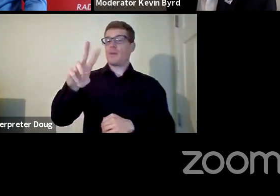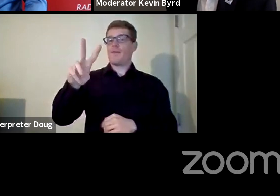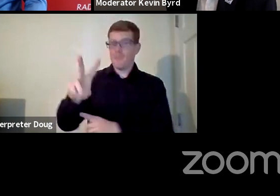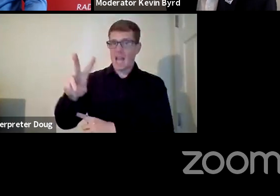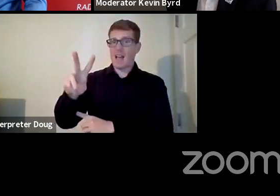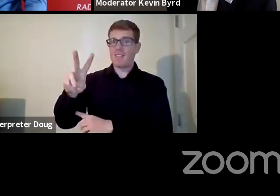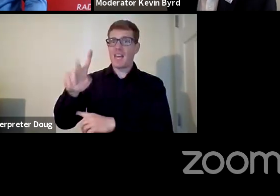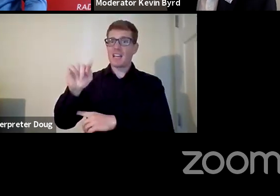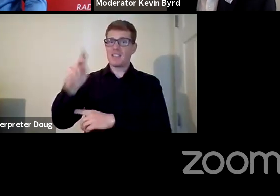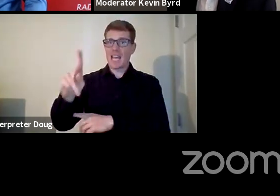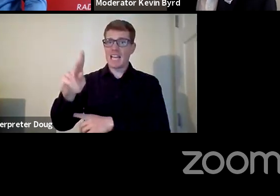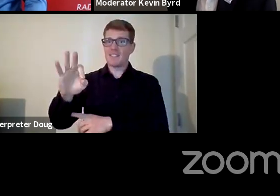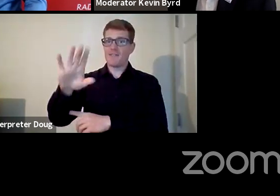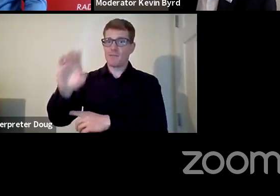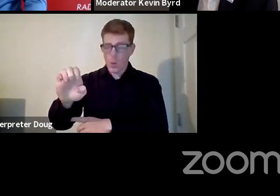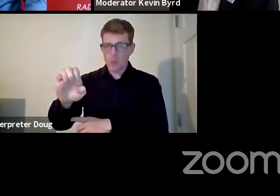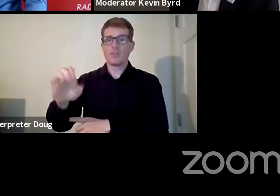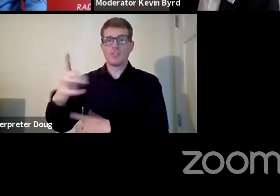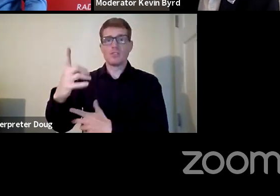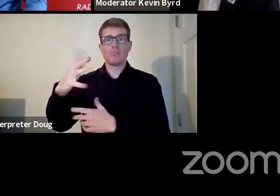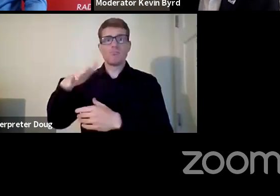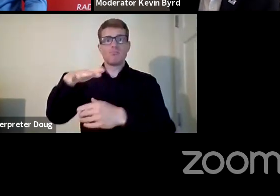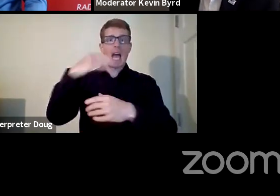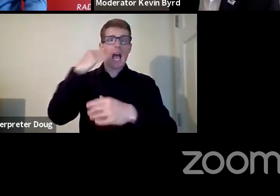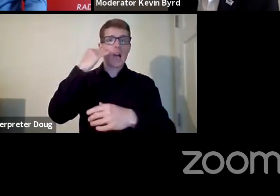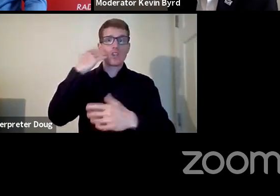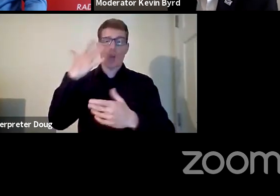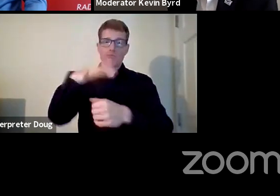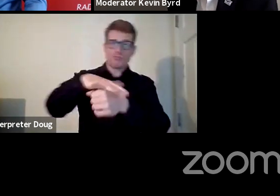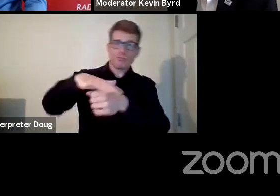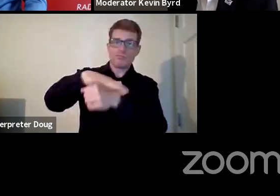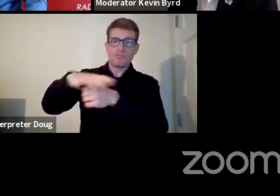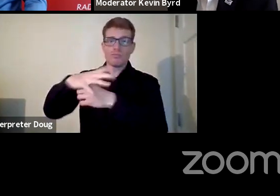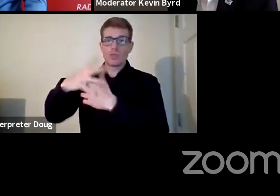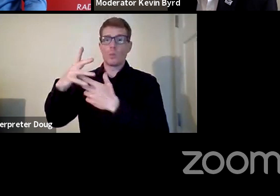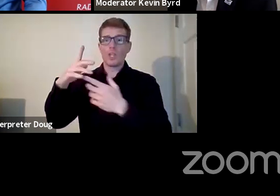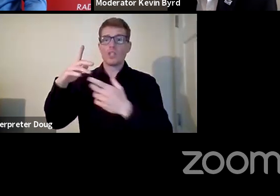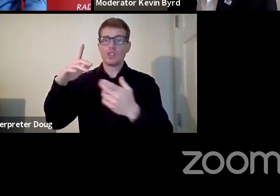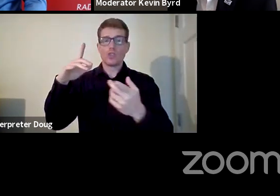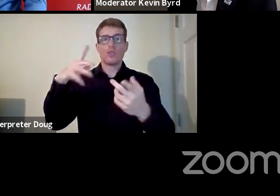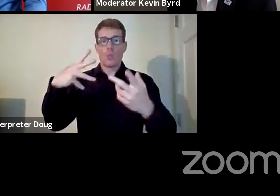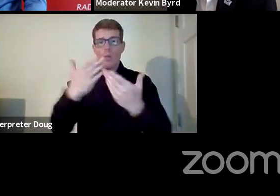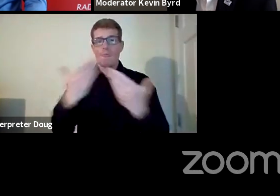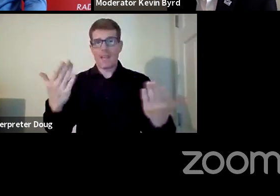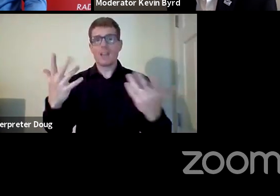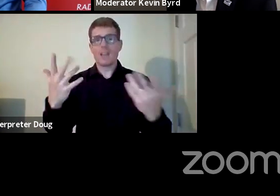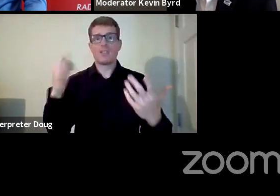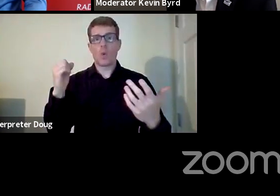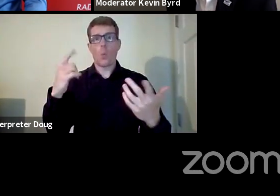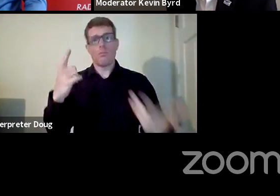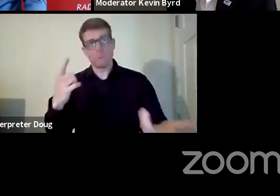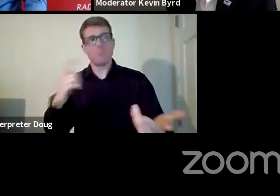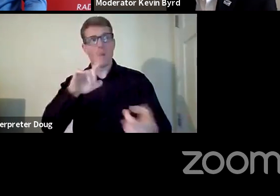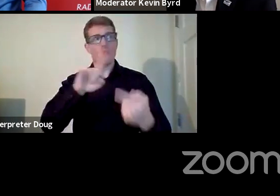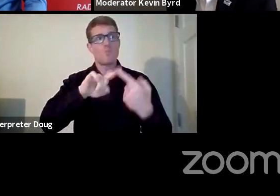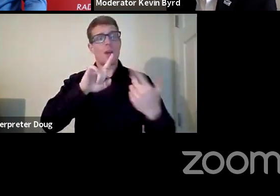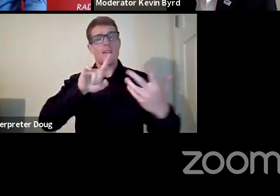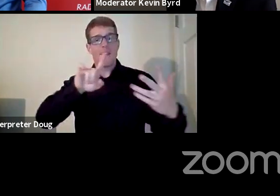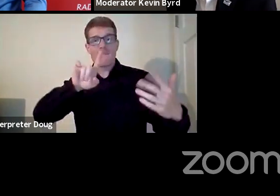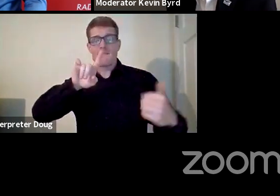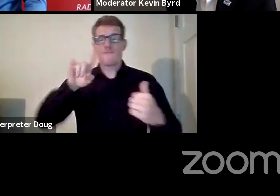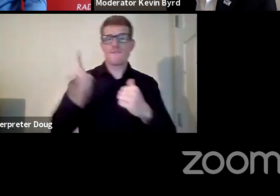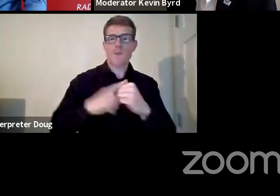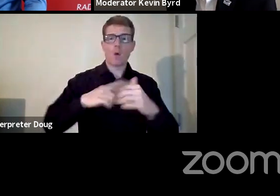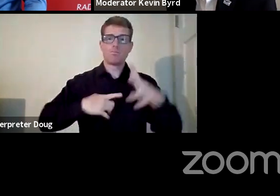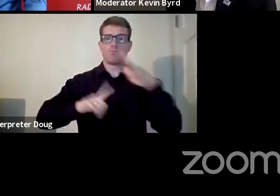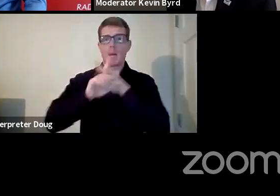this really started breaking loose in March, I think the very first call I made, because it's a health issue, I